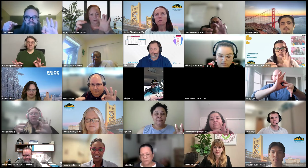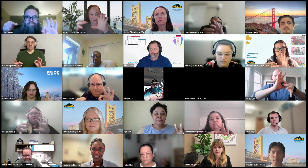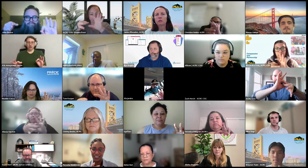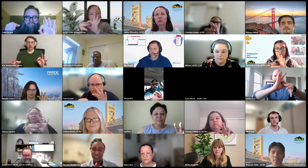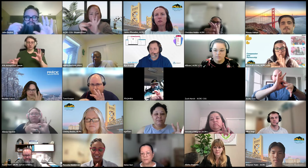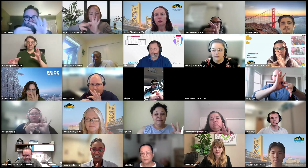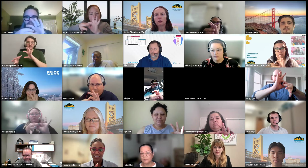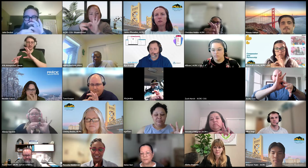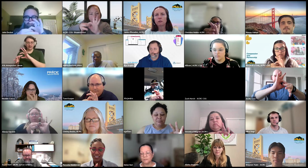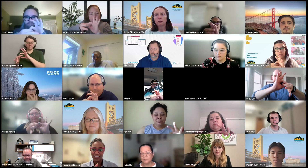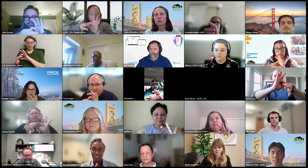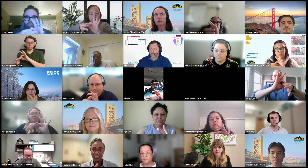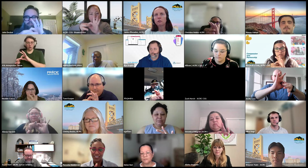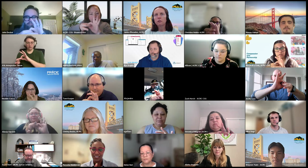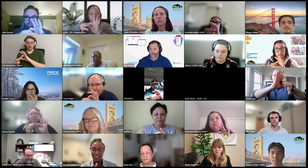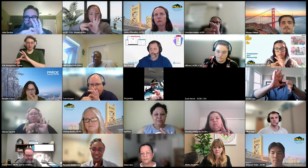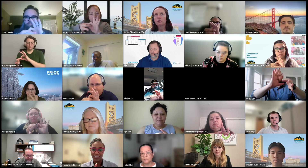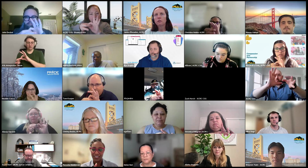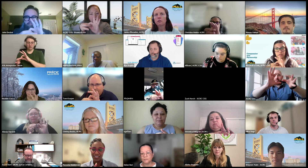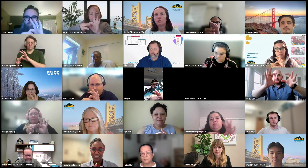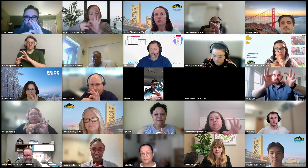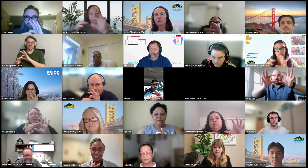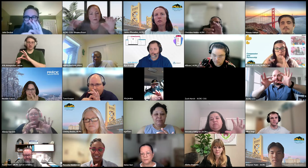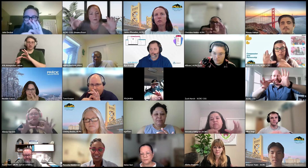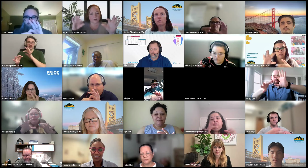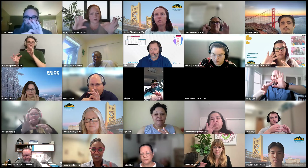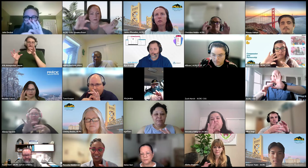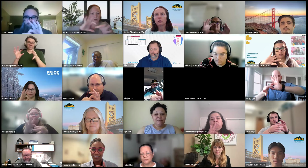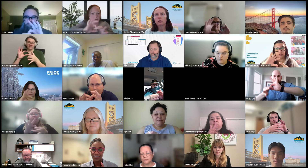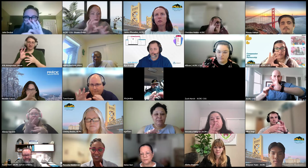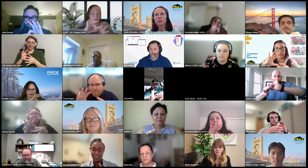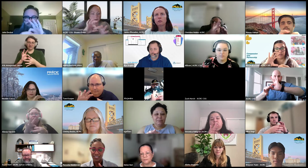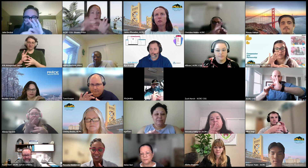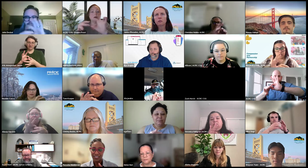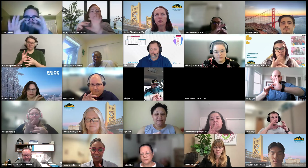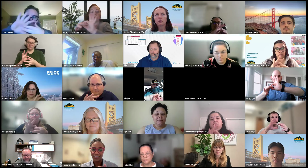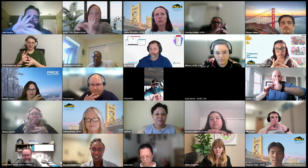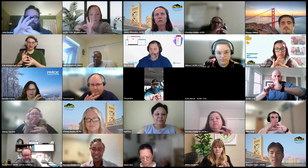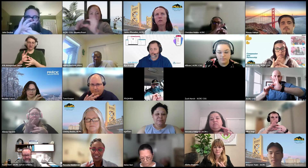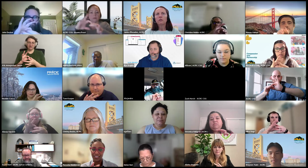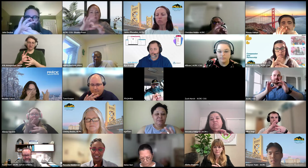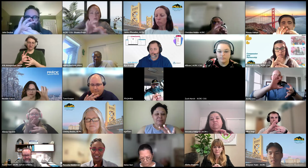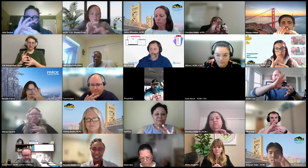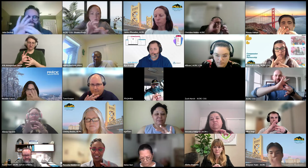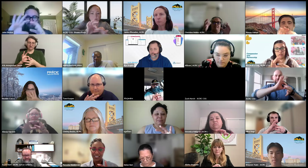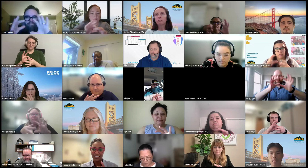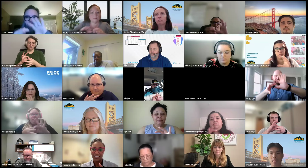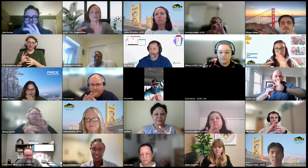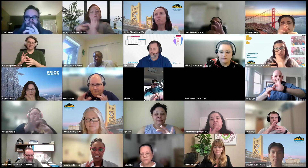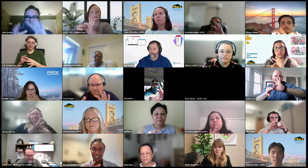finger. You're going to connect the one, flip it, and connect.